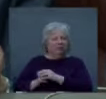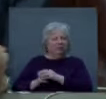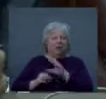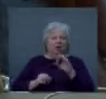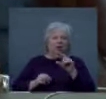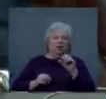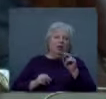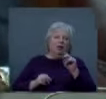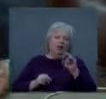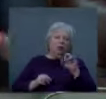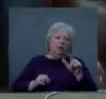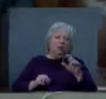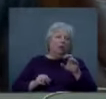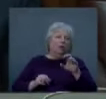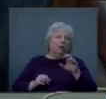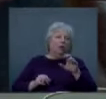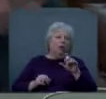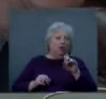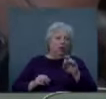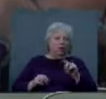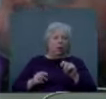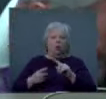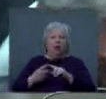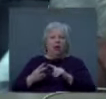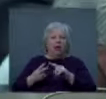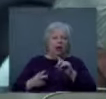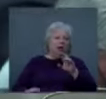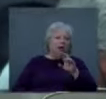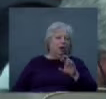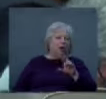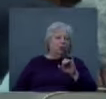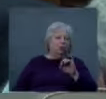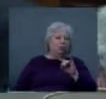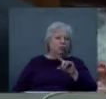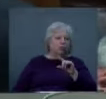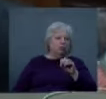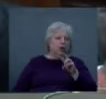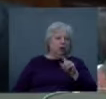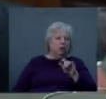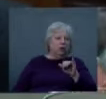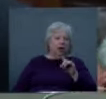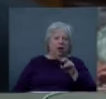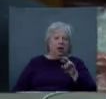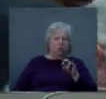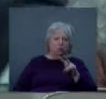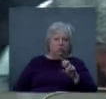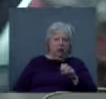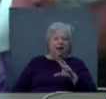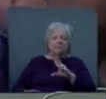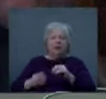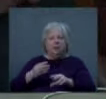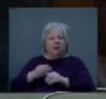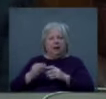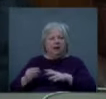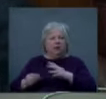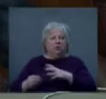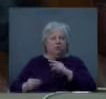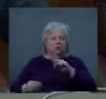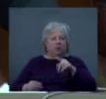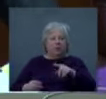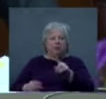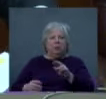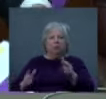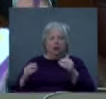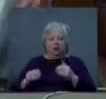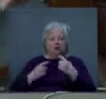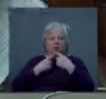Colonial Court in 498 Ridgeway Drive, Little Rock, Arkansas, amending the official zoning map of the city of Little Rock, Arkansas, and for other purposes. An ordinance to